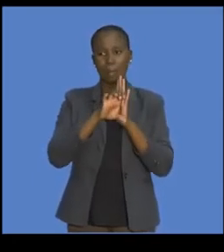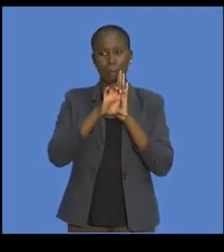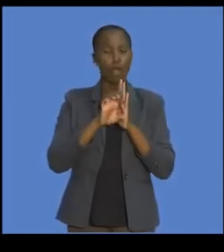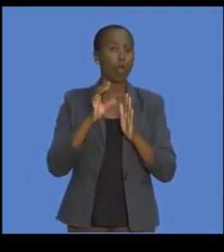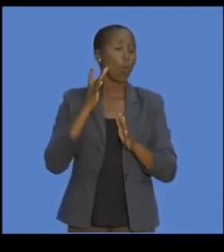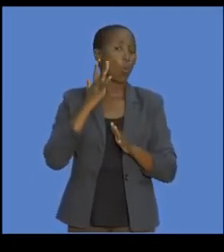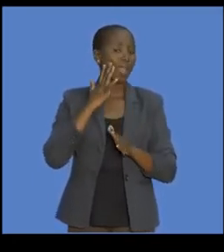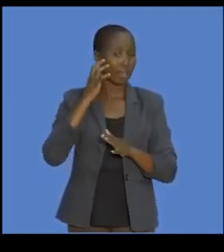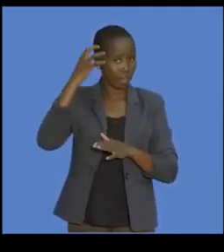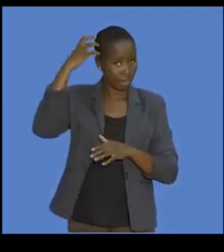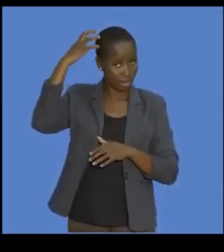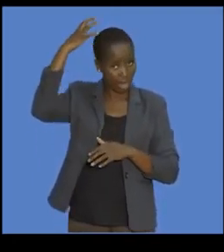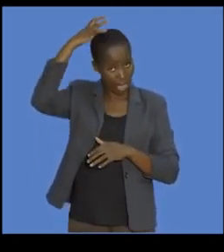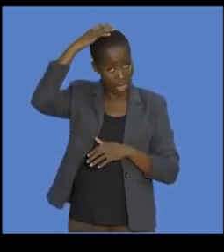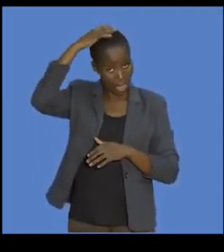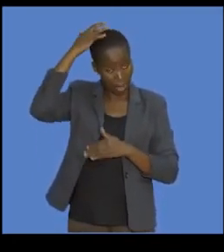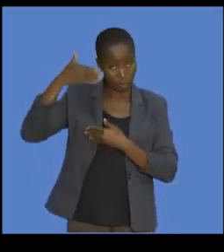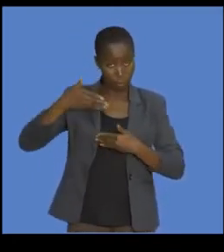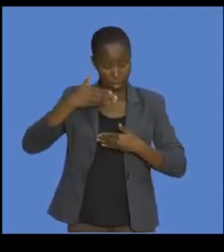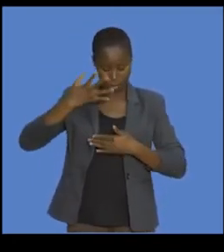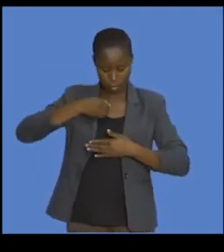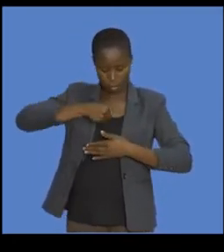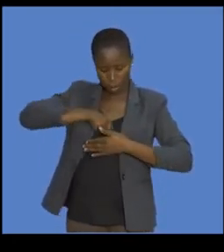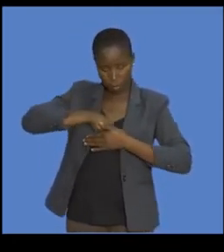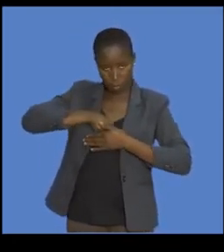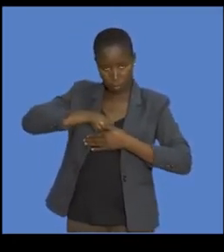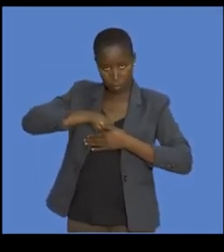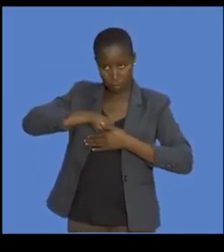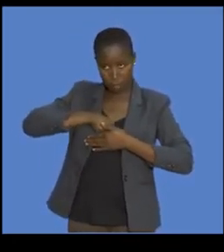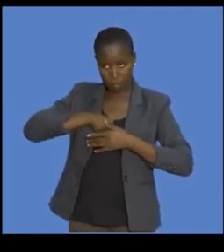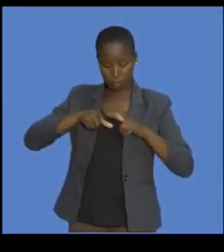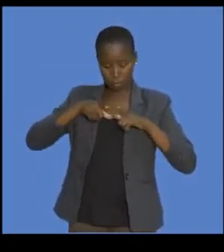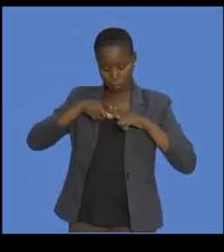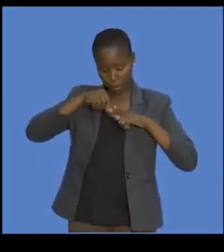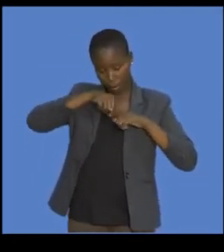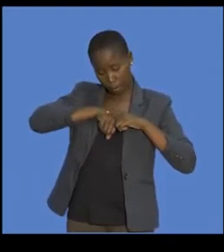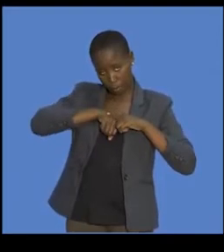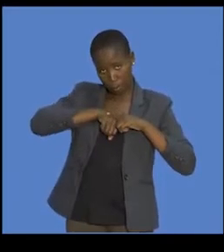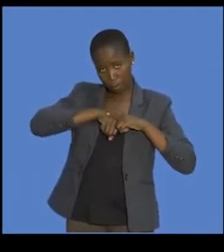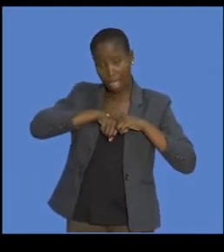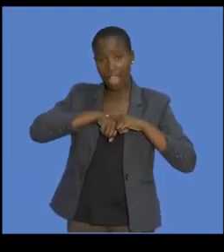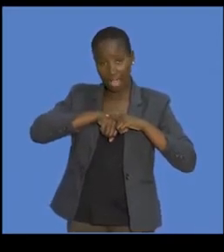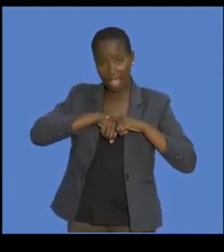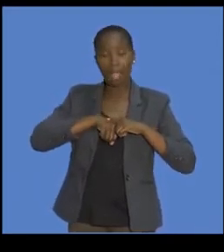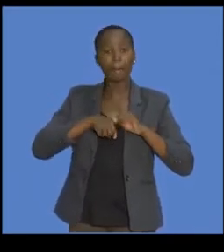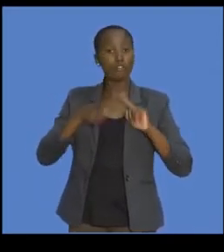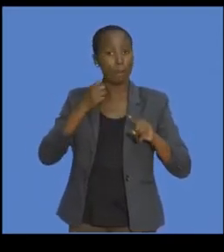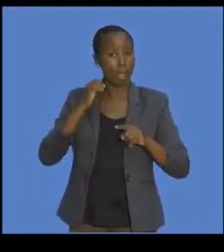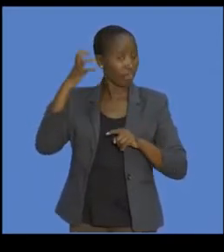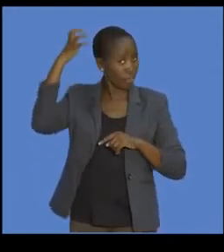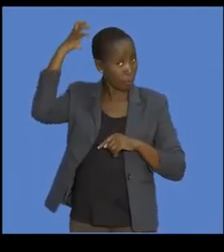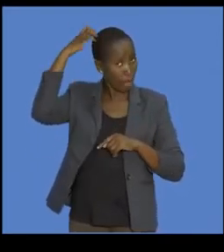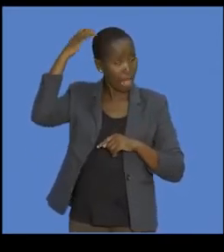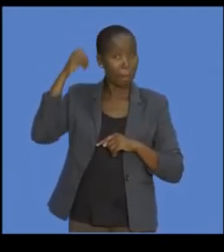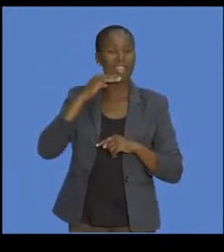against the cervix, a nerve impulse is sent to the brain. So that's the process. When the